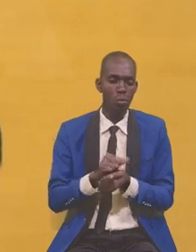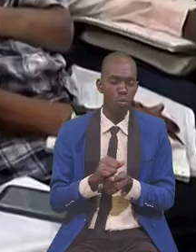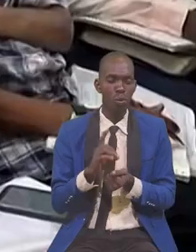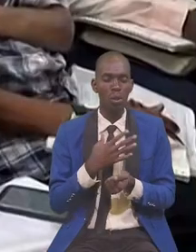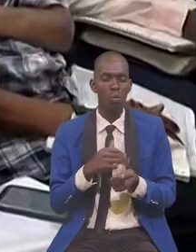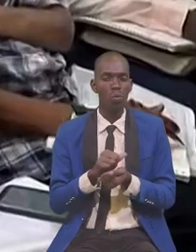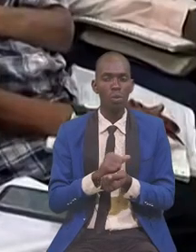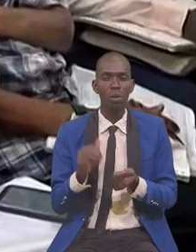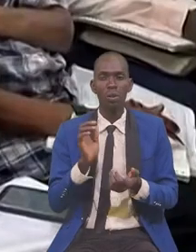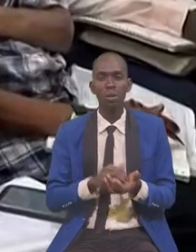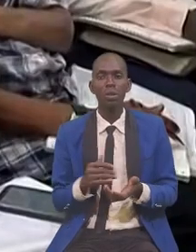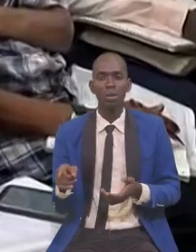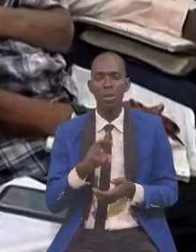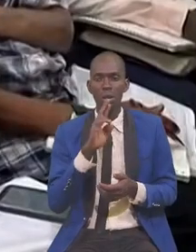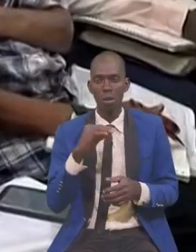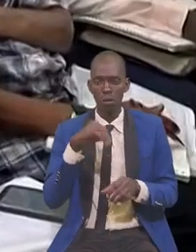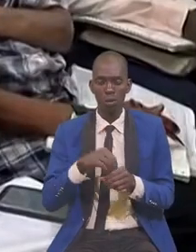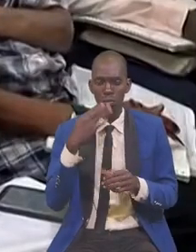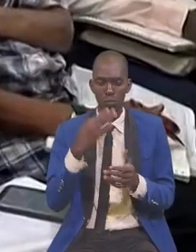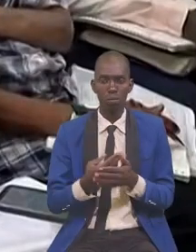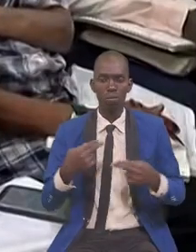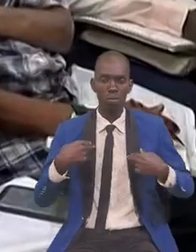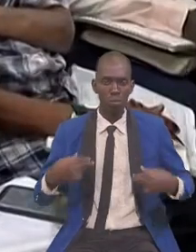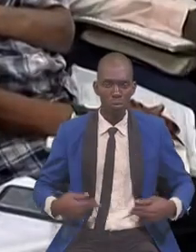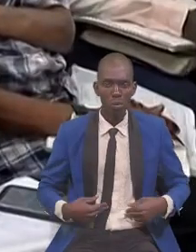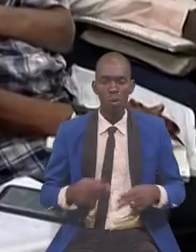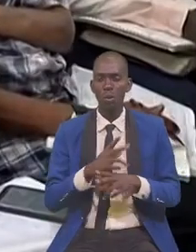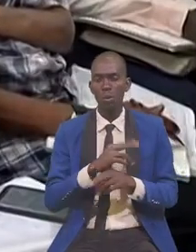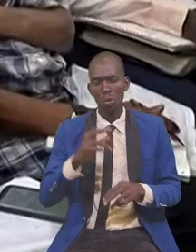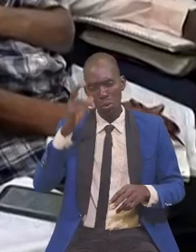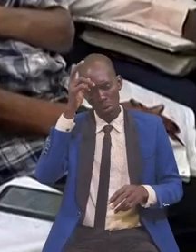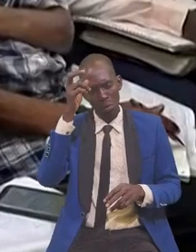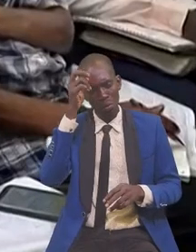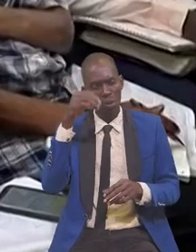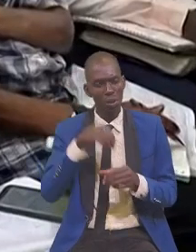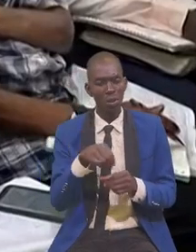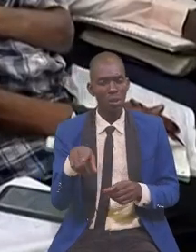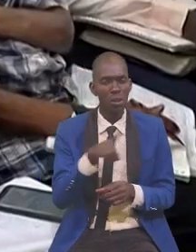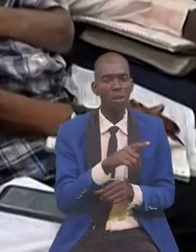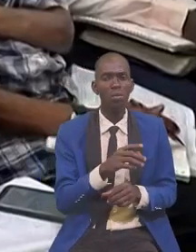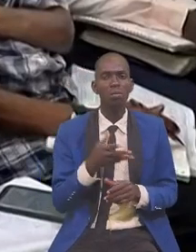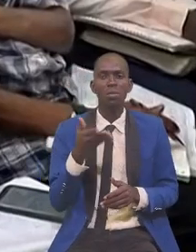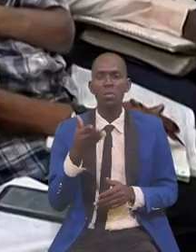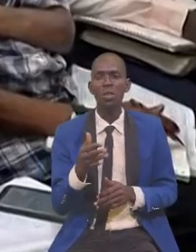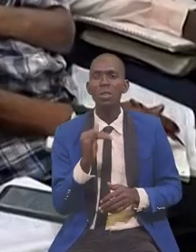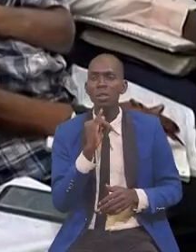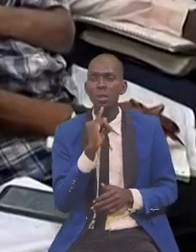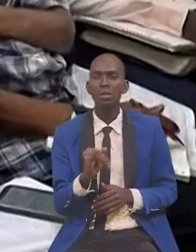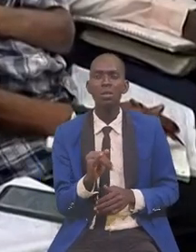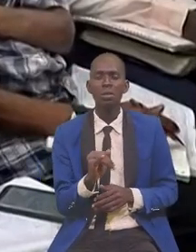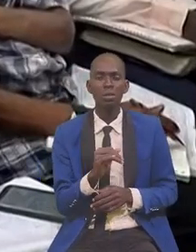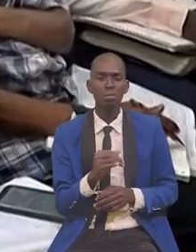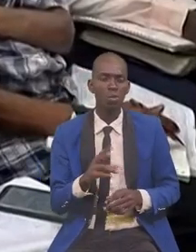again. They are healthy, they are sound, there's no demon possession there. there is, you know, challenge